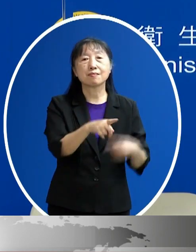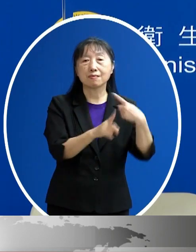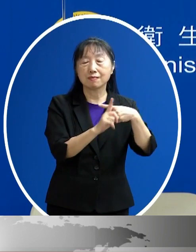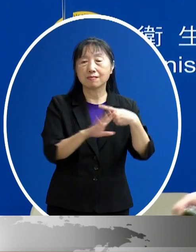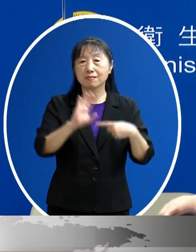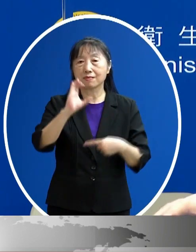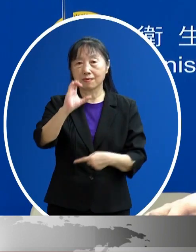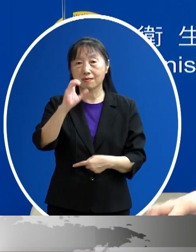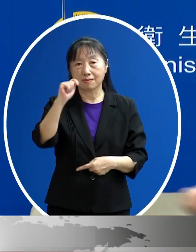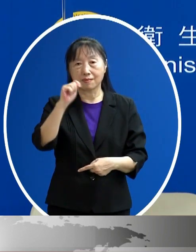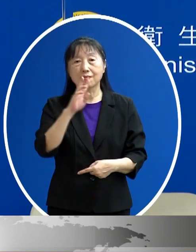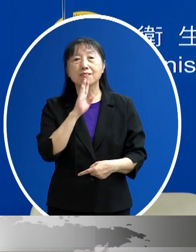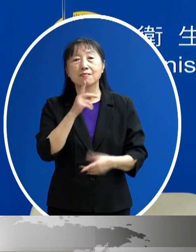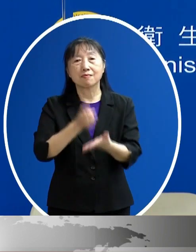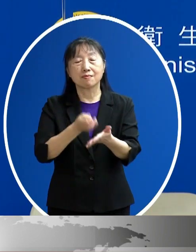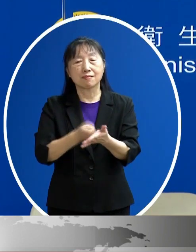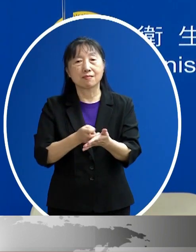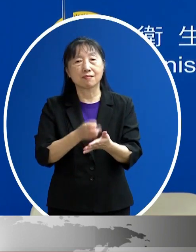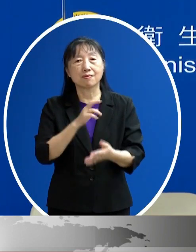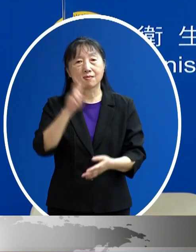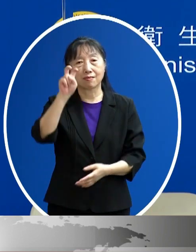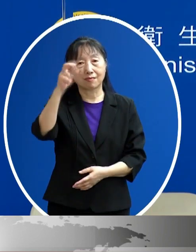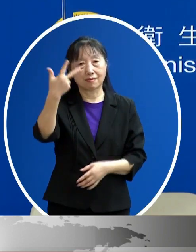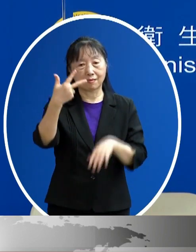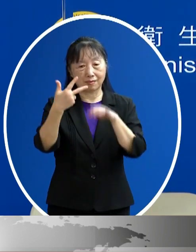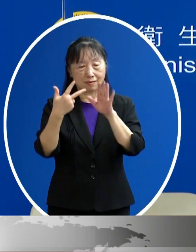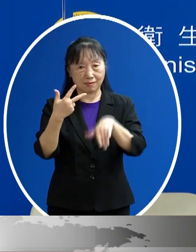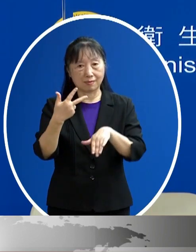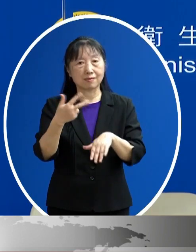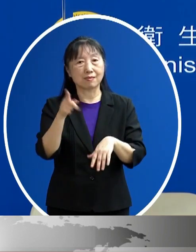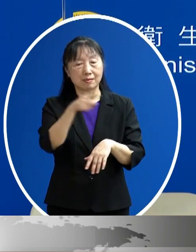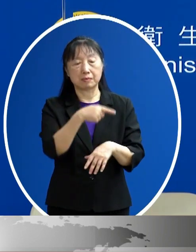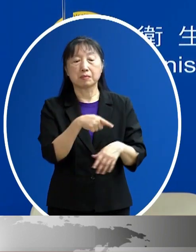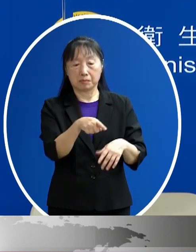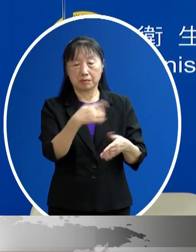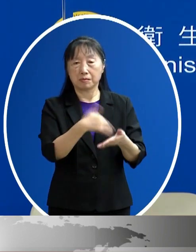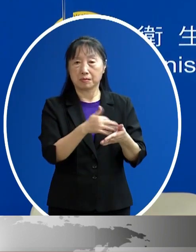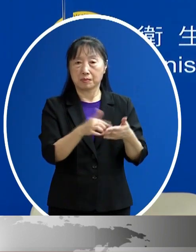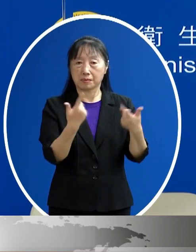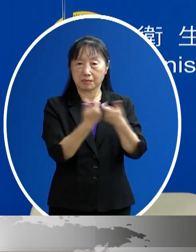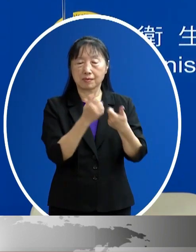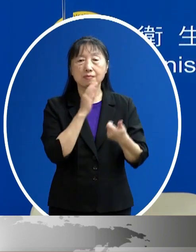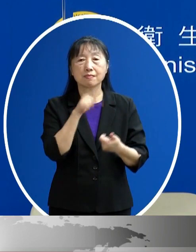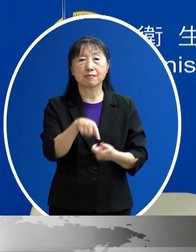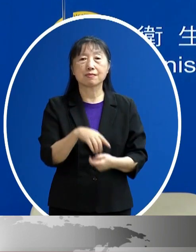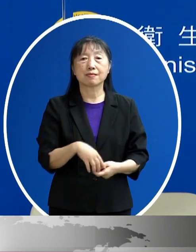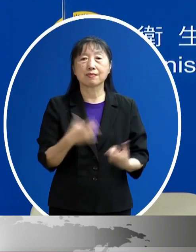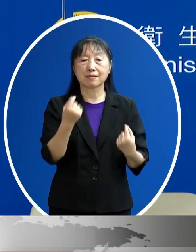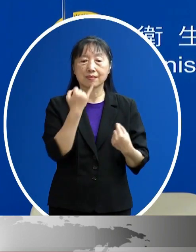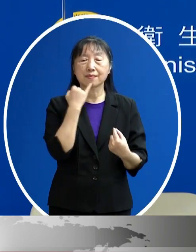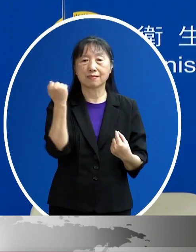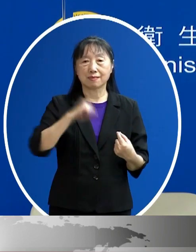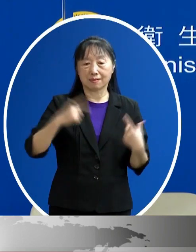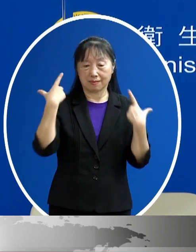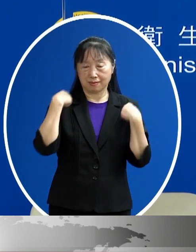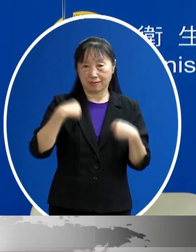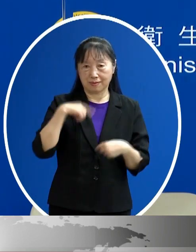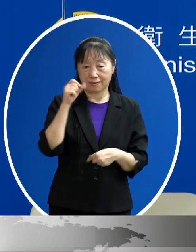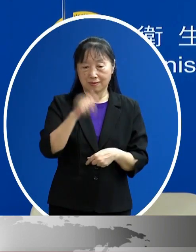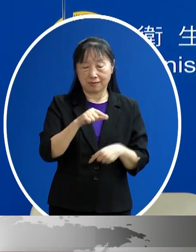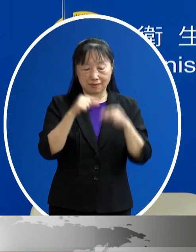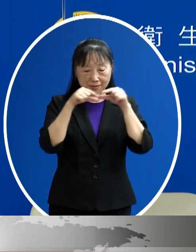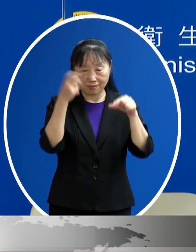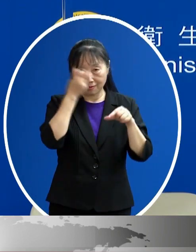the conditions are met will they be counted as reinfections. If it's past the 3-month mark, the person only needs a positive